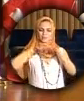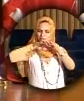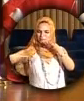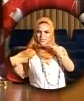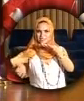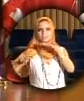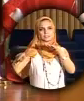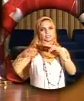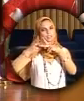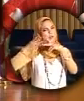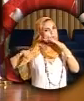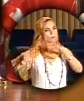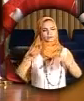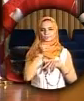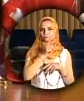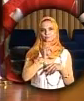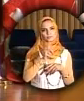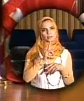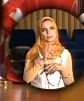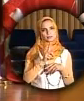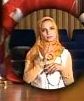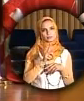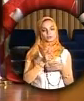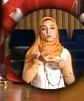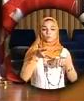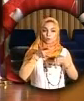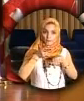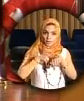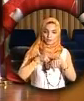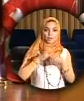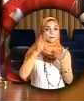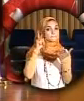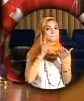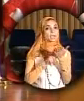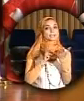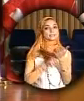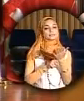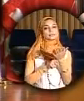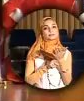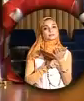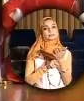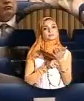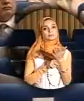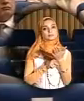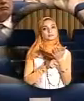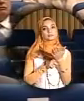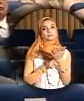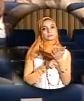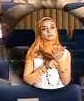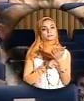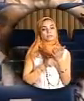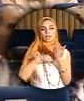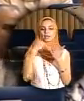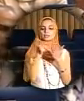national, regional, and international instruments and declarations that promote the positive use of ICT, and we must